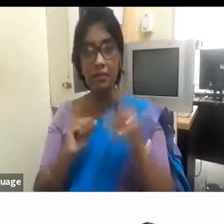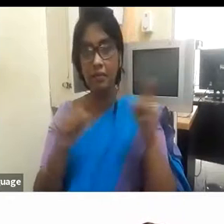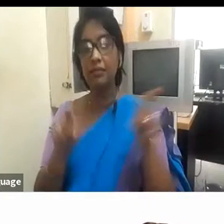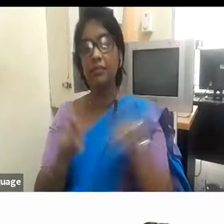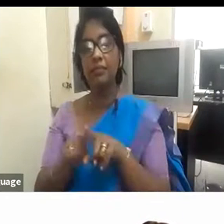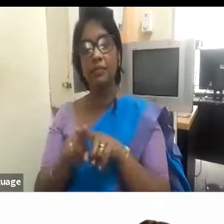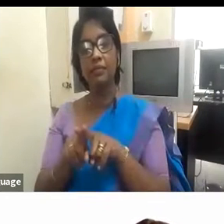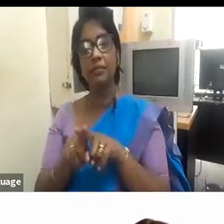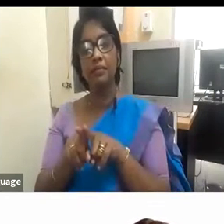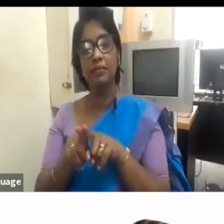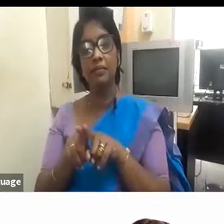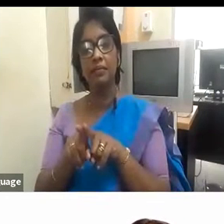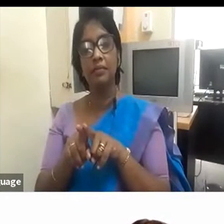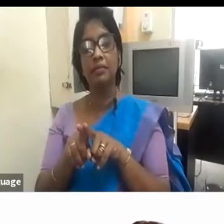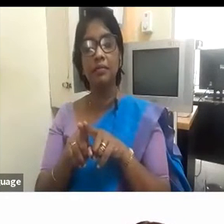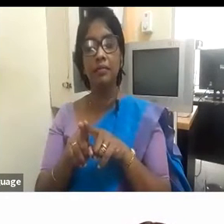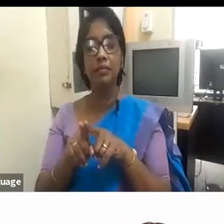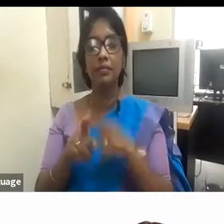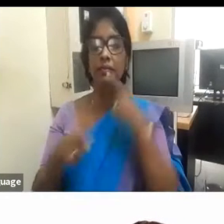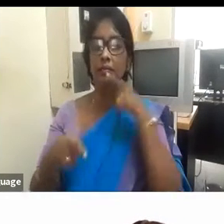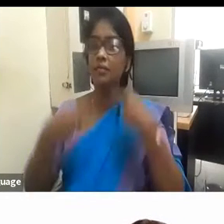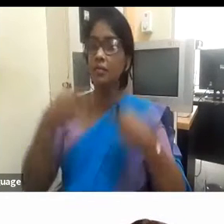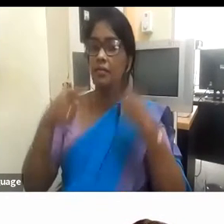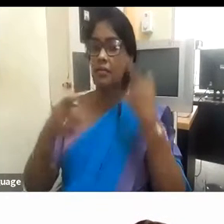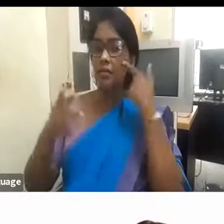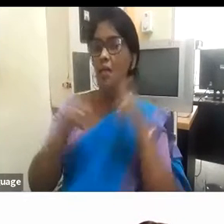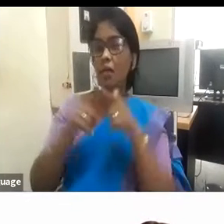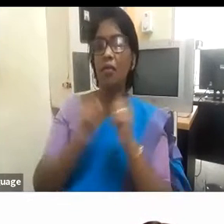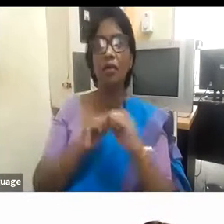independence, economical independence, socially,